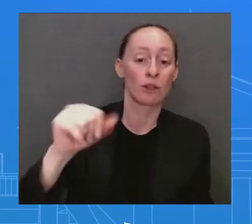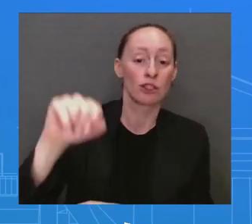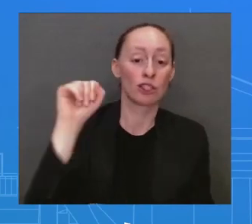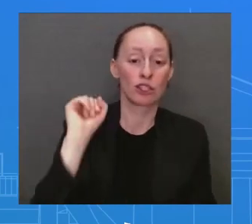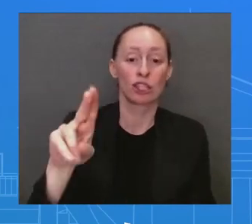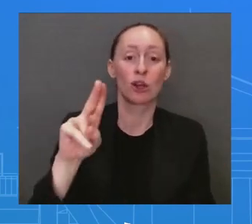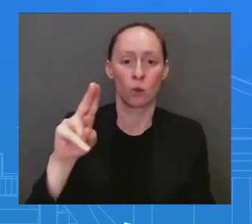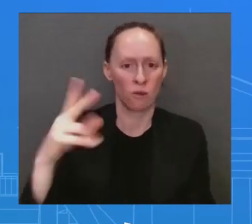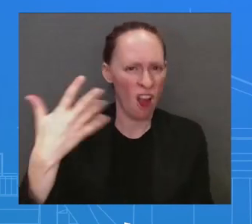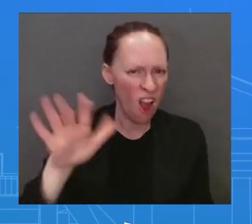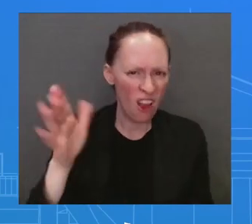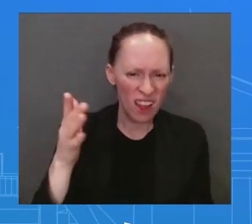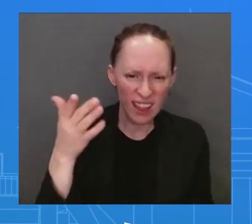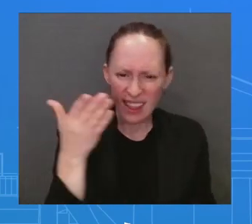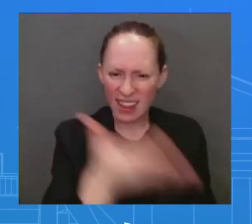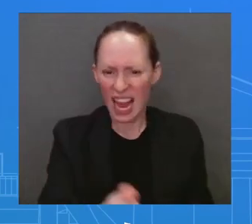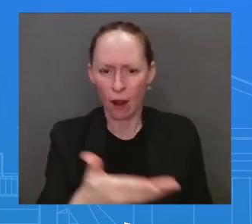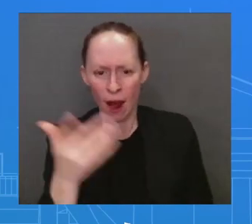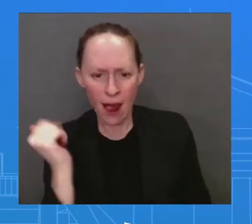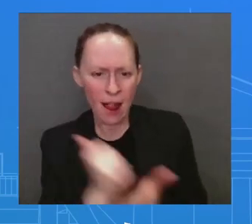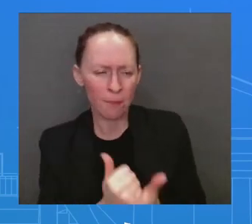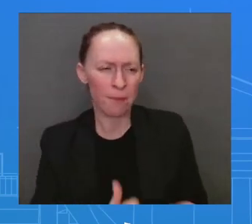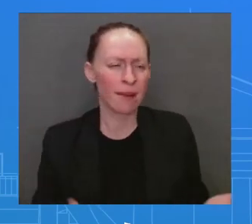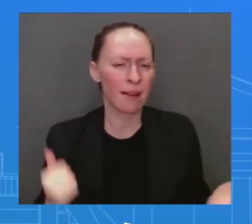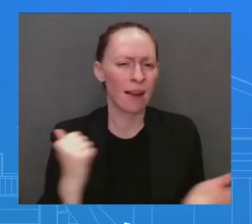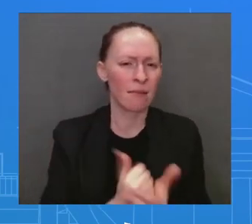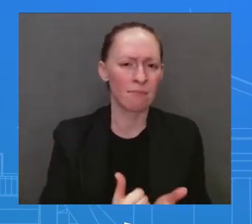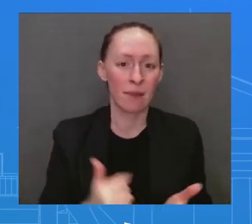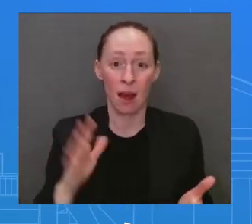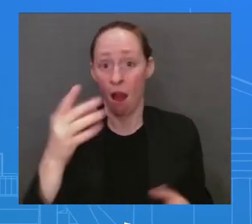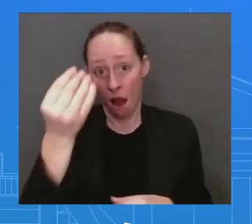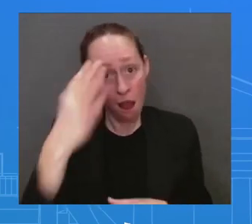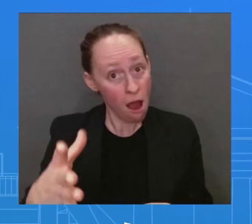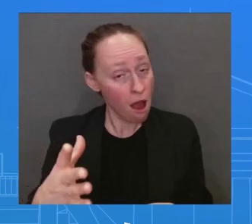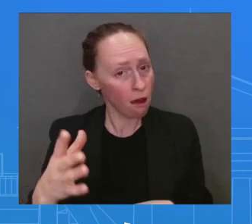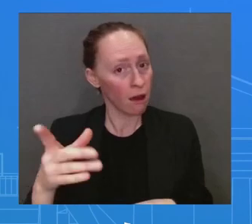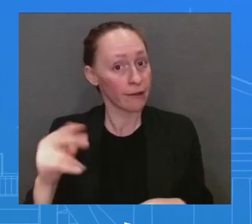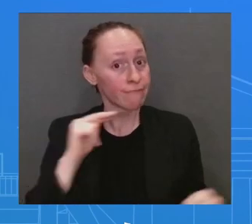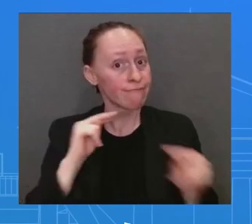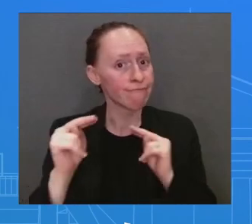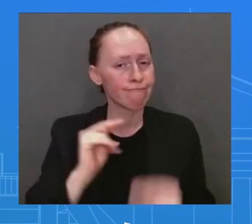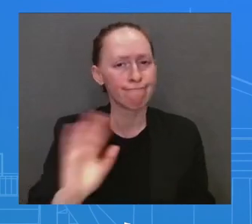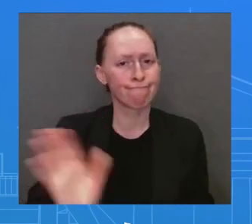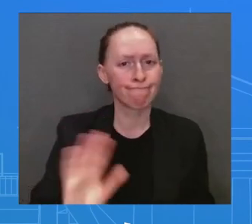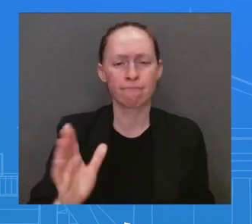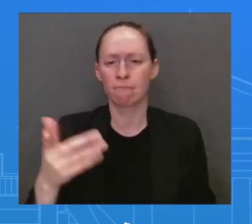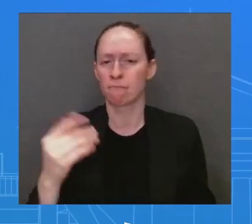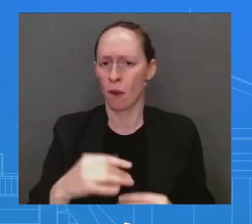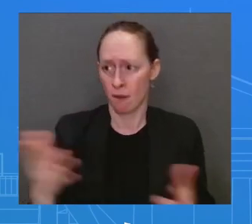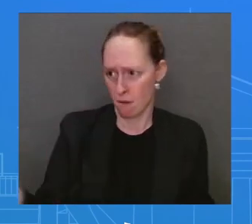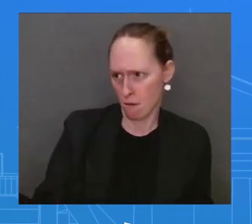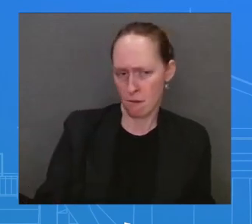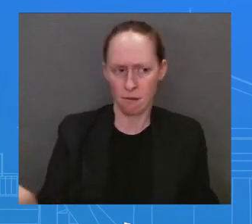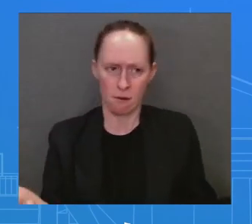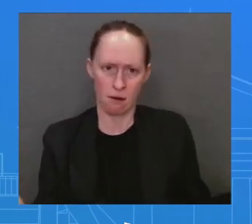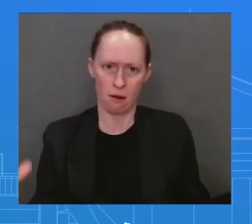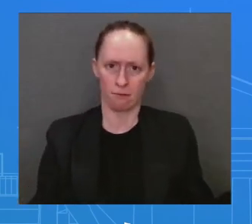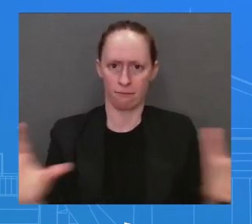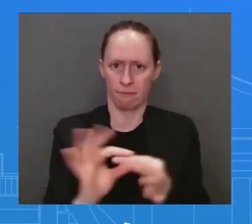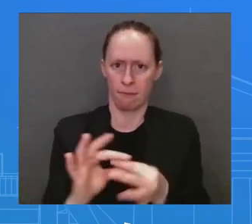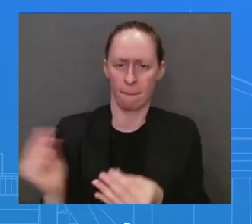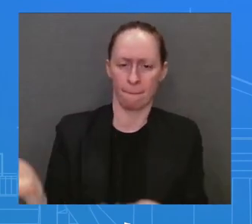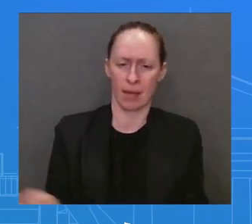possible, not part of the negotiation, but certainly helping communicate with the parties, both UAW and the Big Three. Look, the